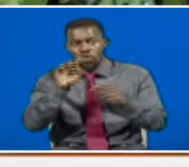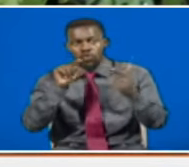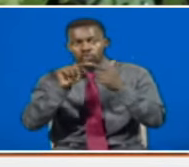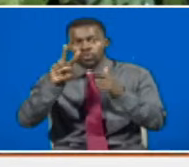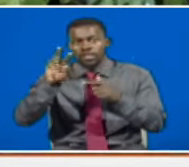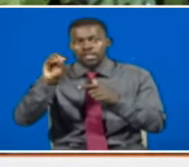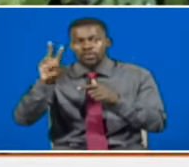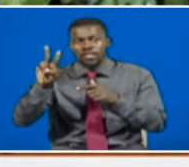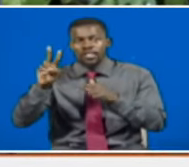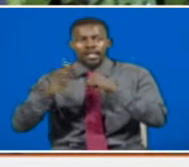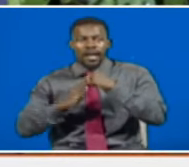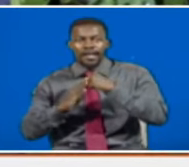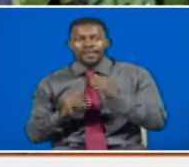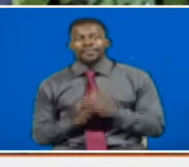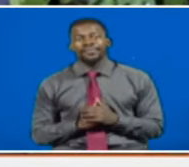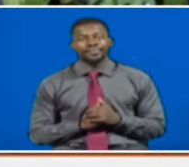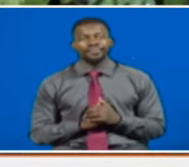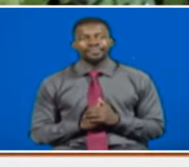2024-2029.